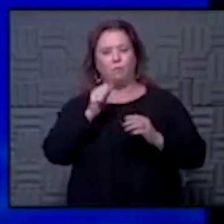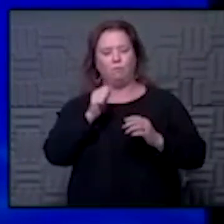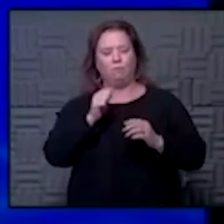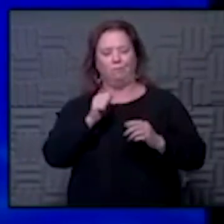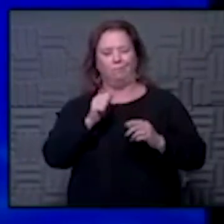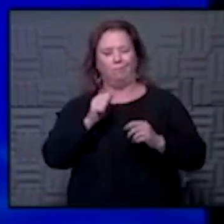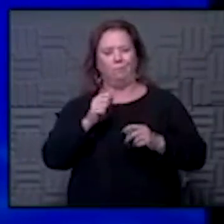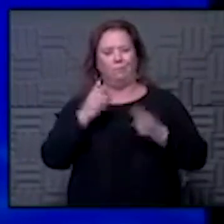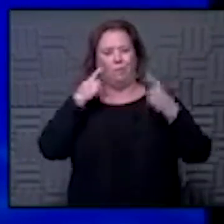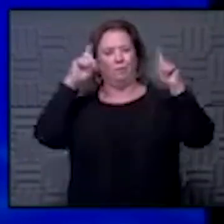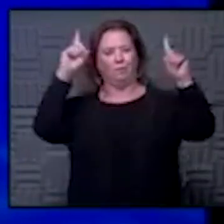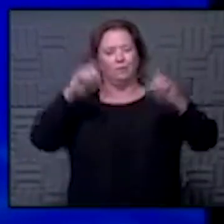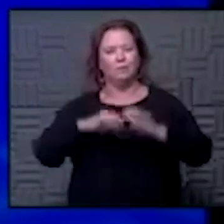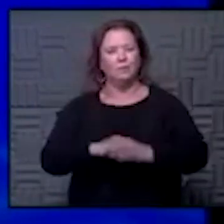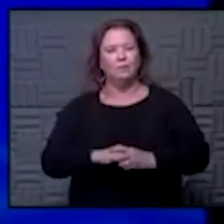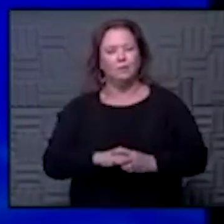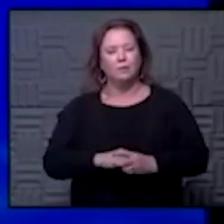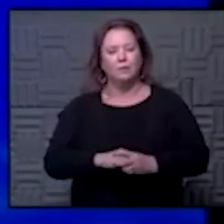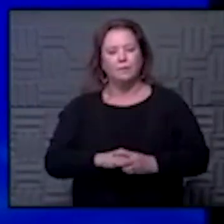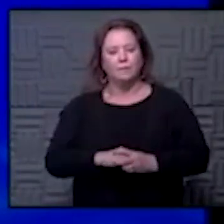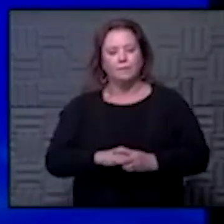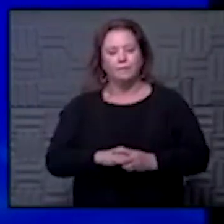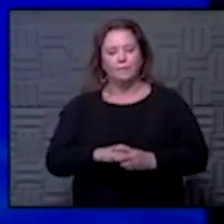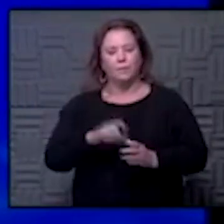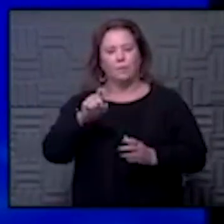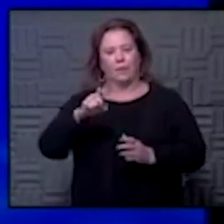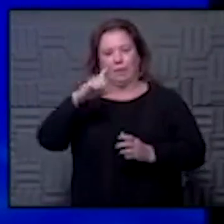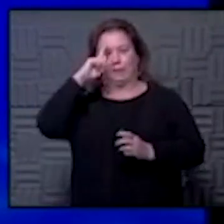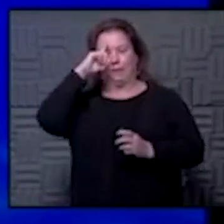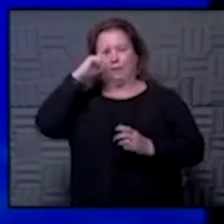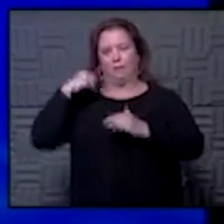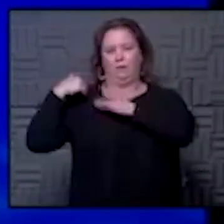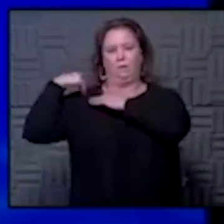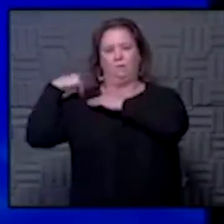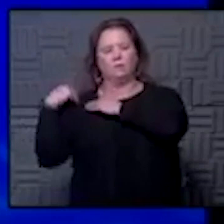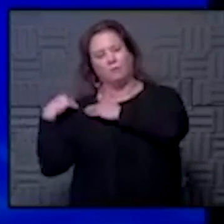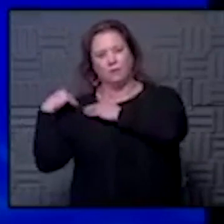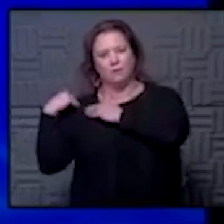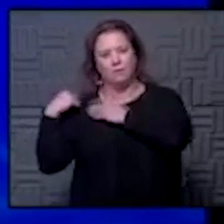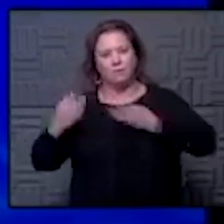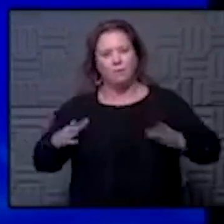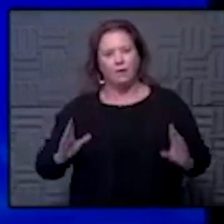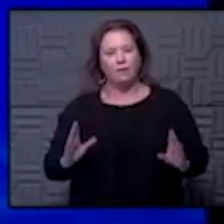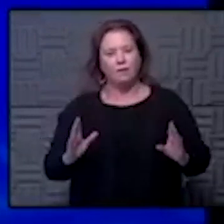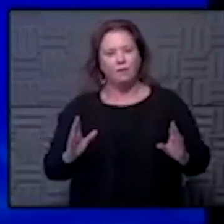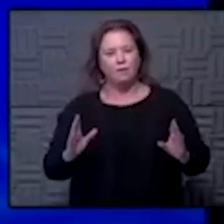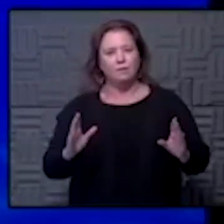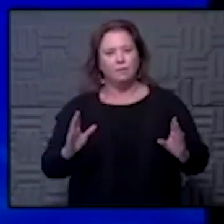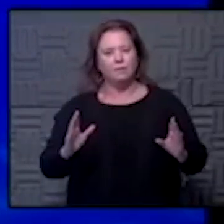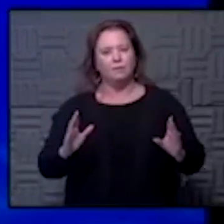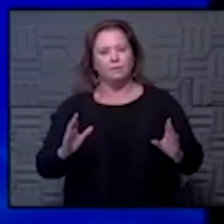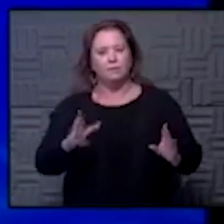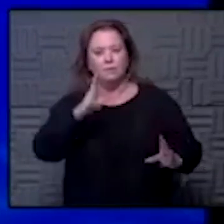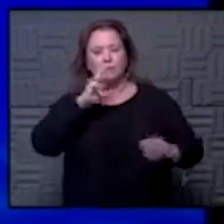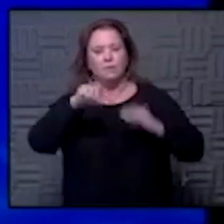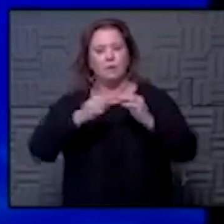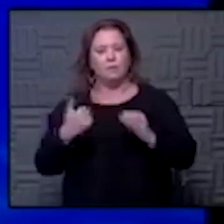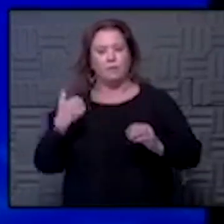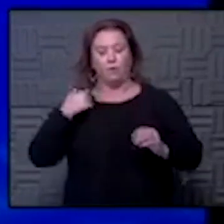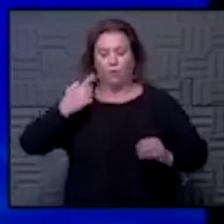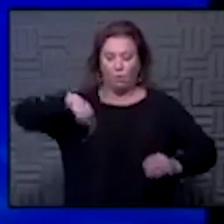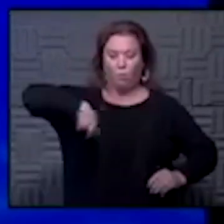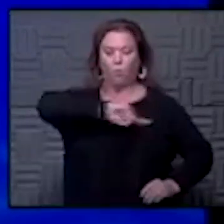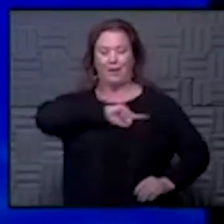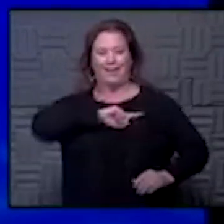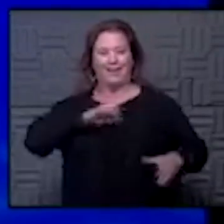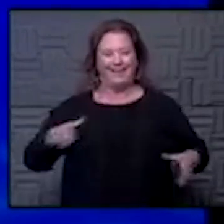that. And I think we have to be thinking more responsibly and more kind of in that thing, we talked before about we the people.